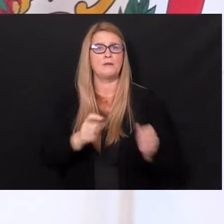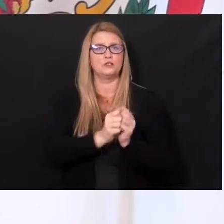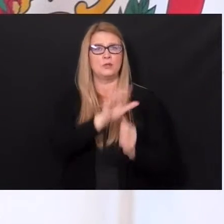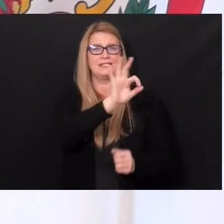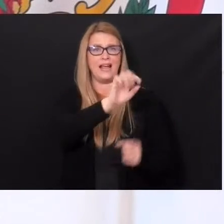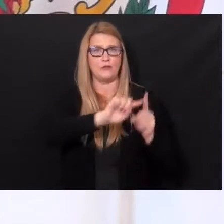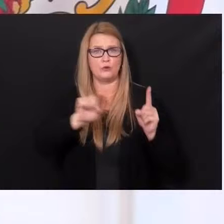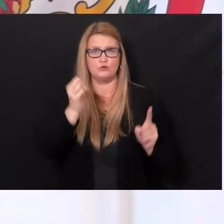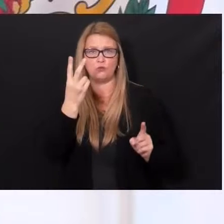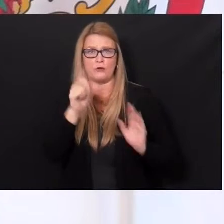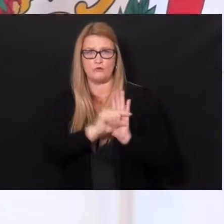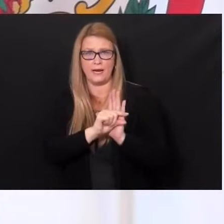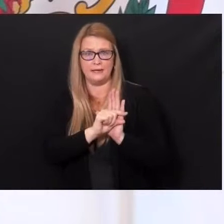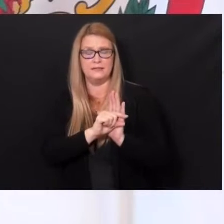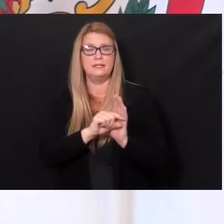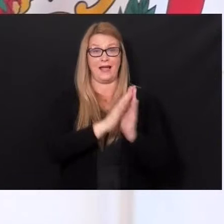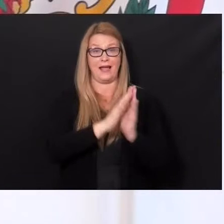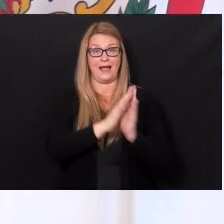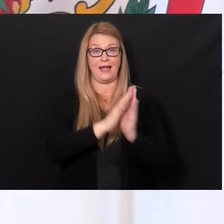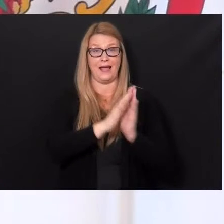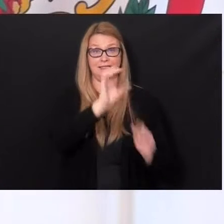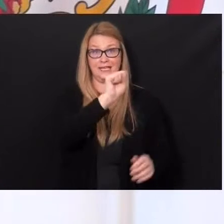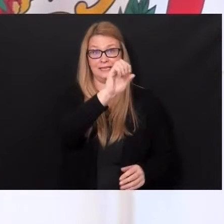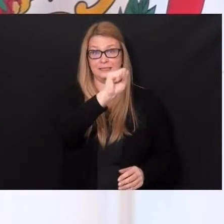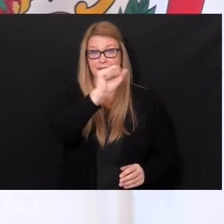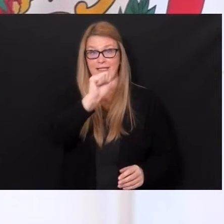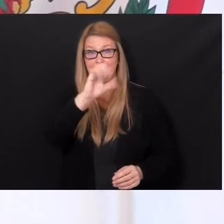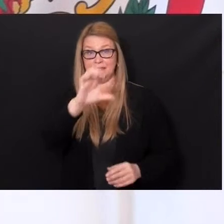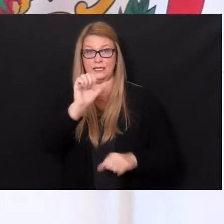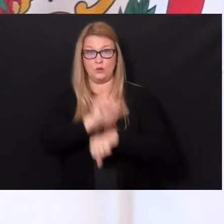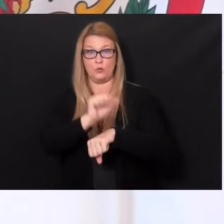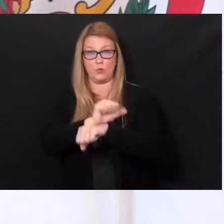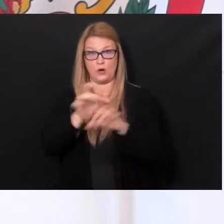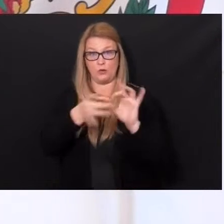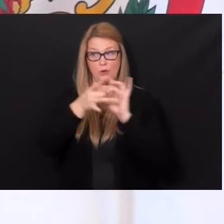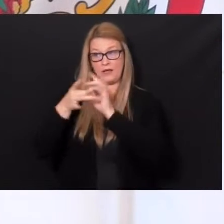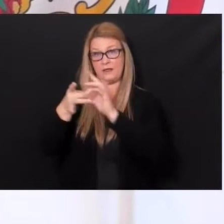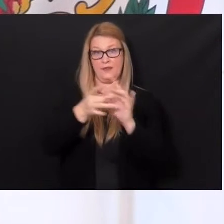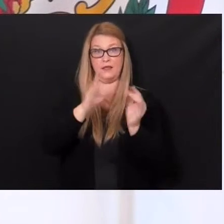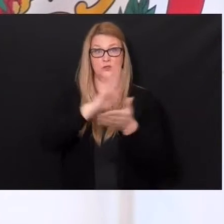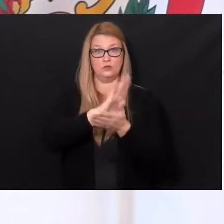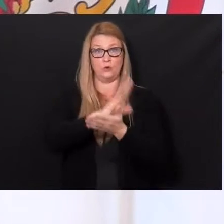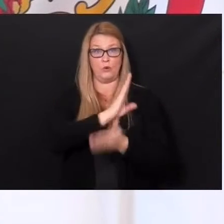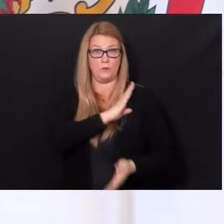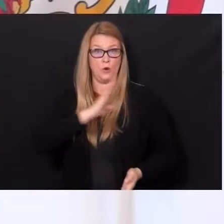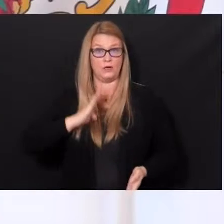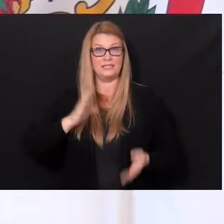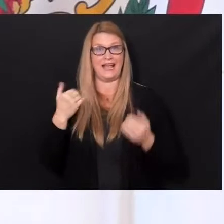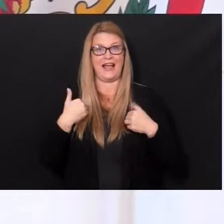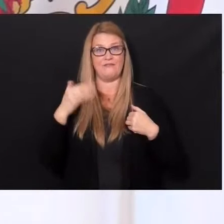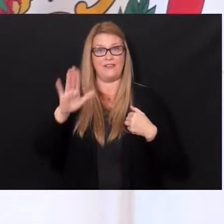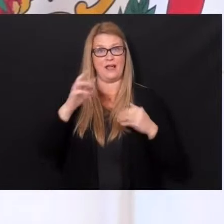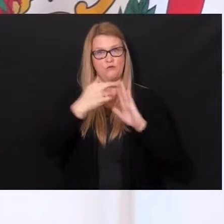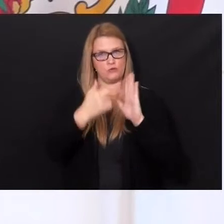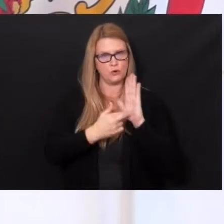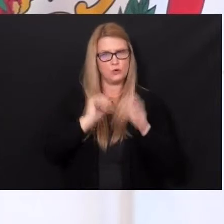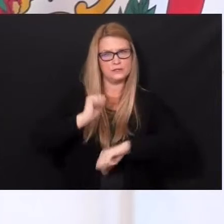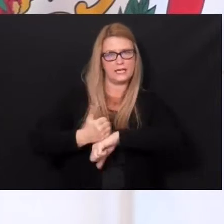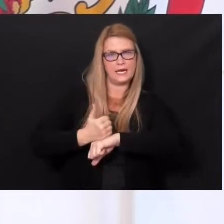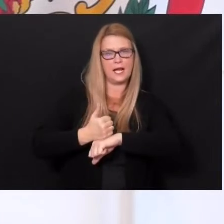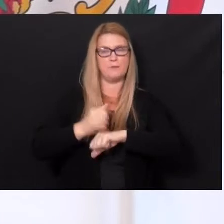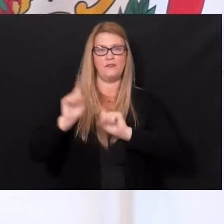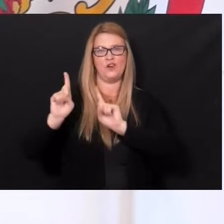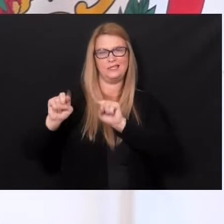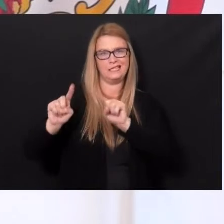the SSAC to work with our county school boards to ensure that they have occupancy rules and or